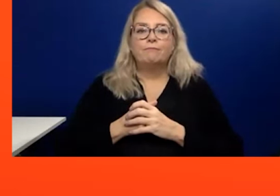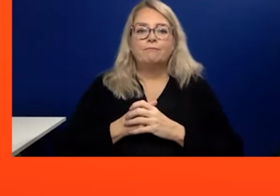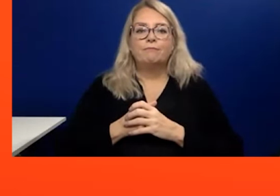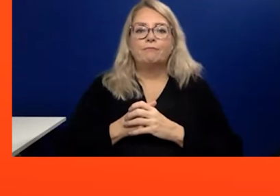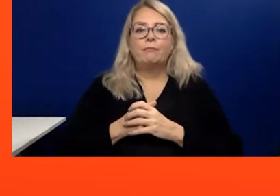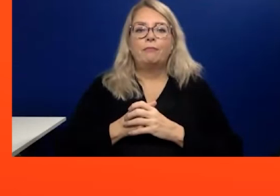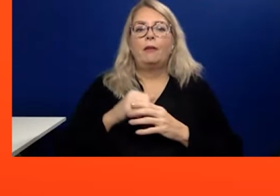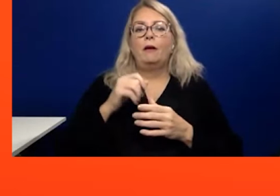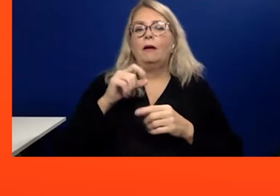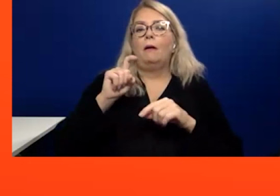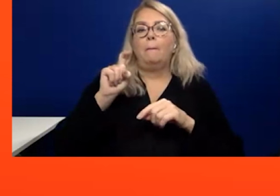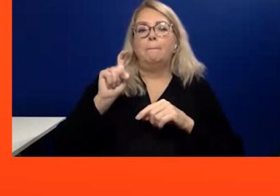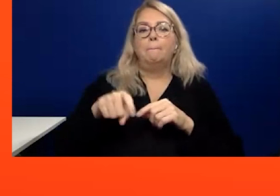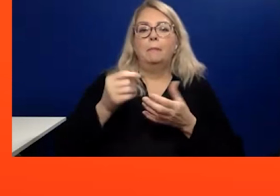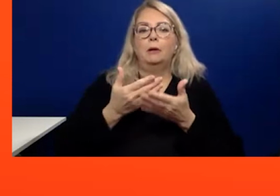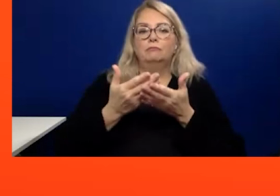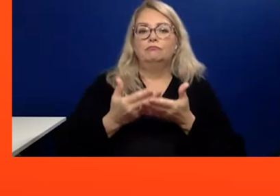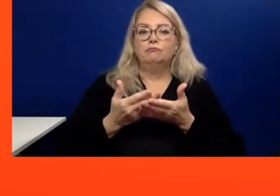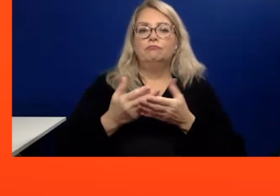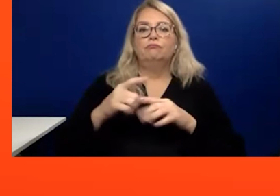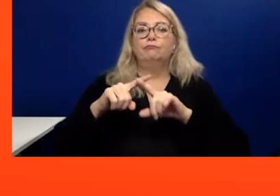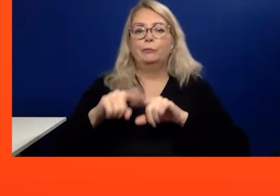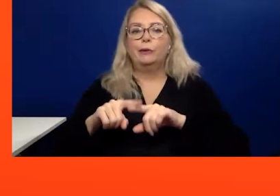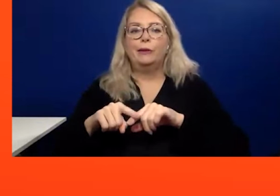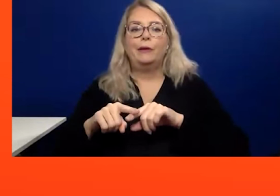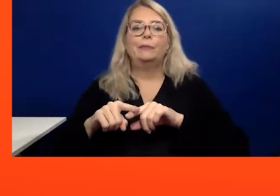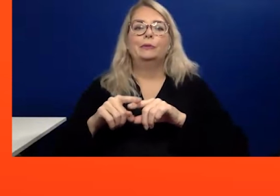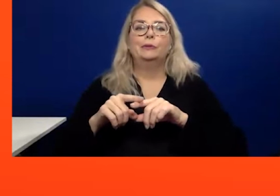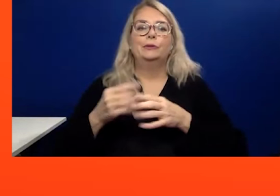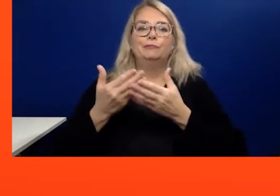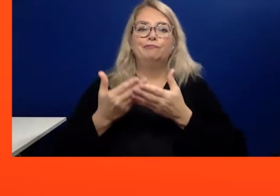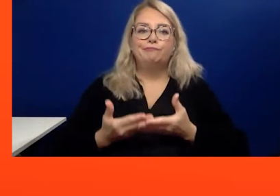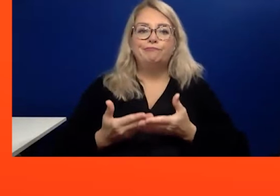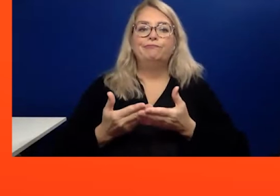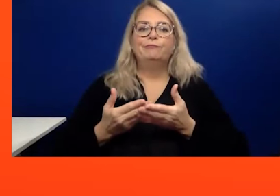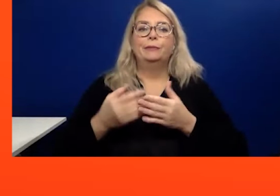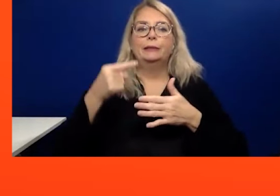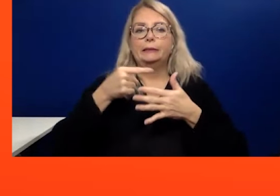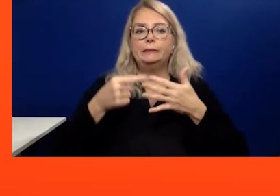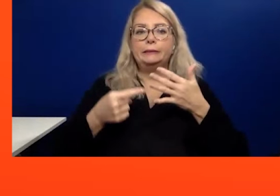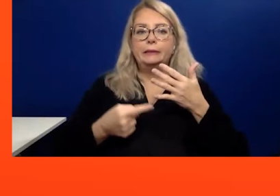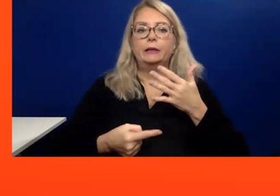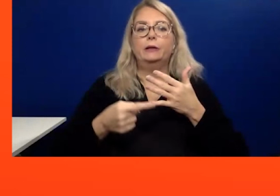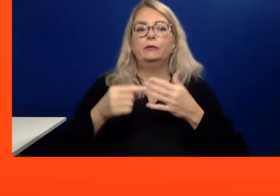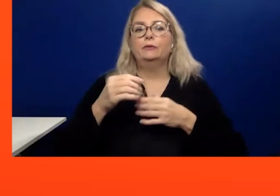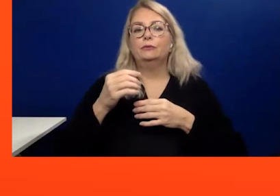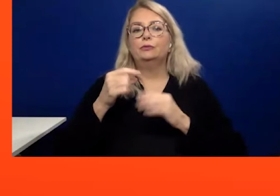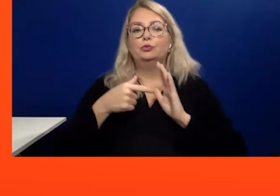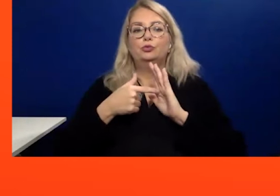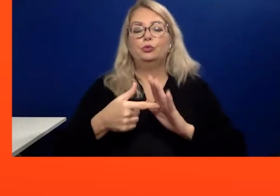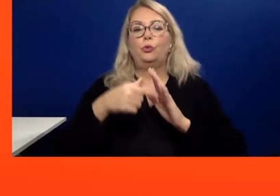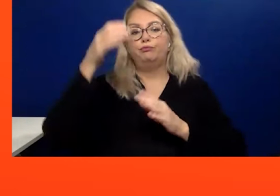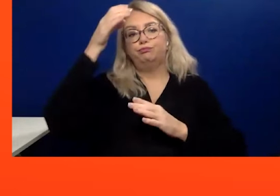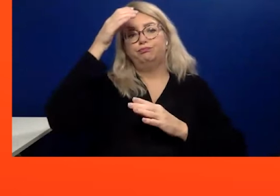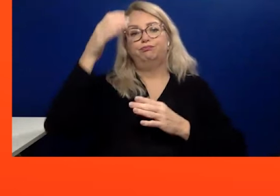mastery of learning in each competency. So what that's about is it's about, since we're going to kind of